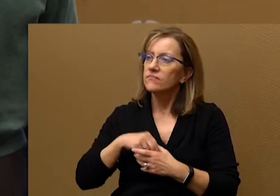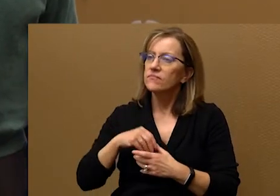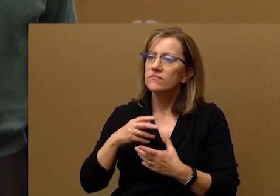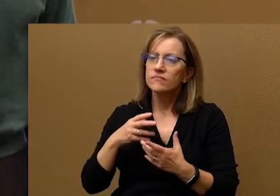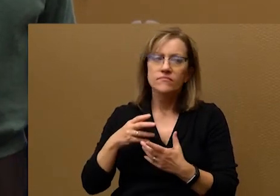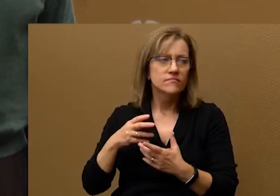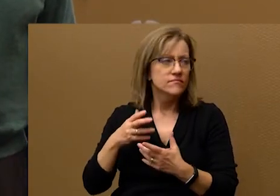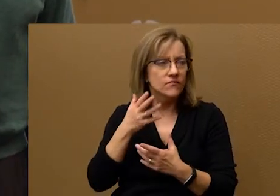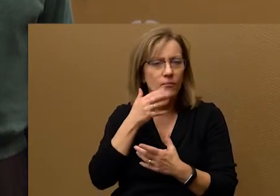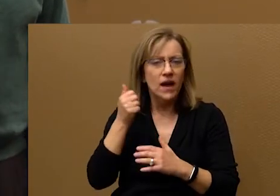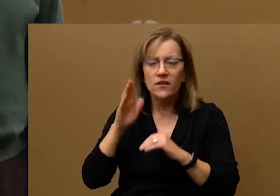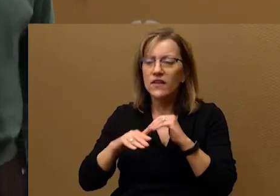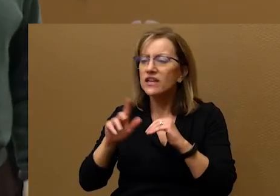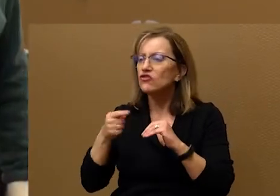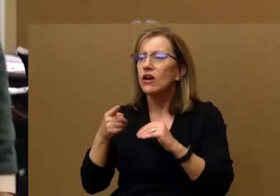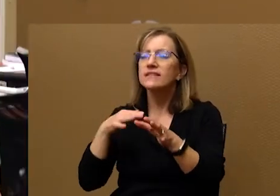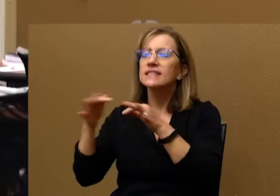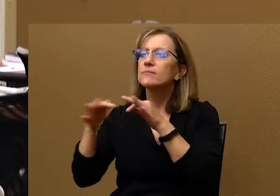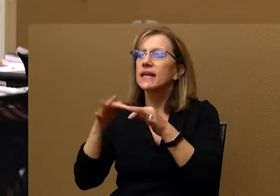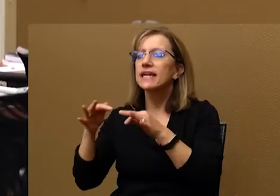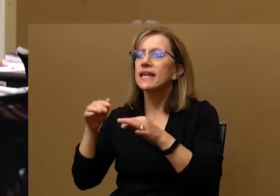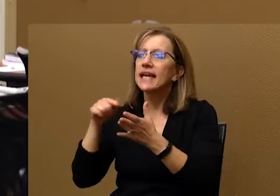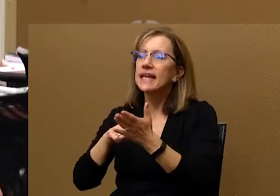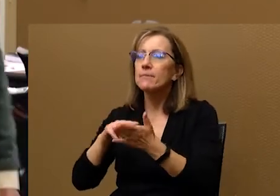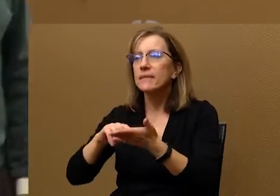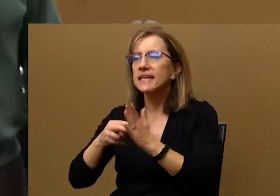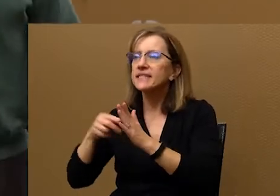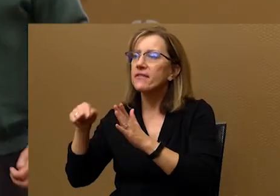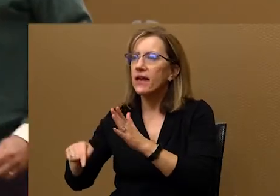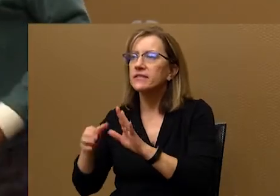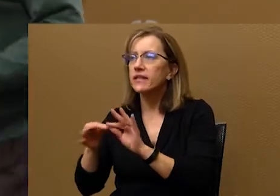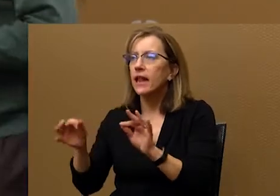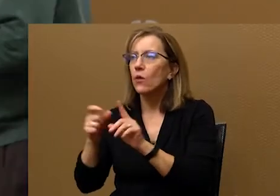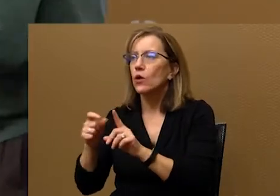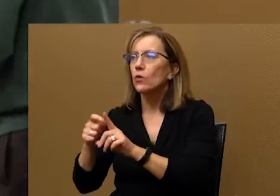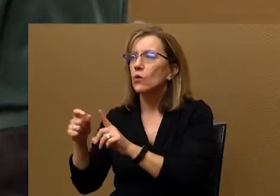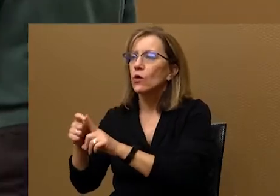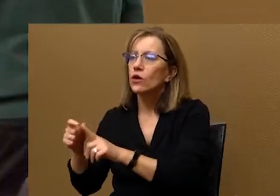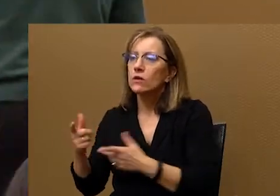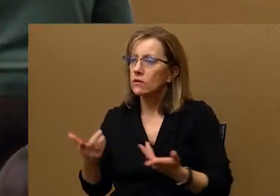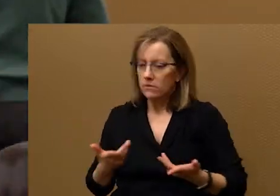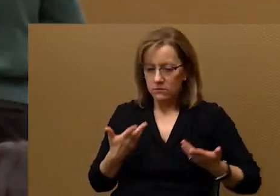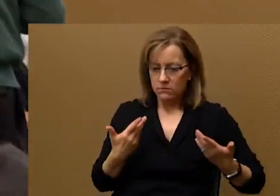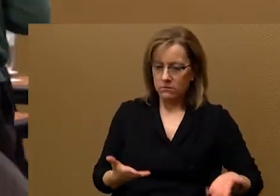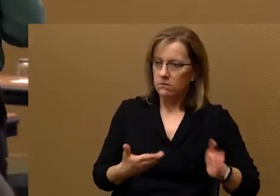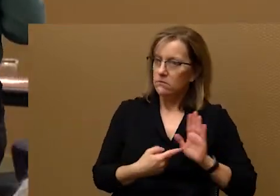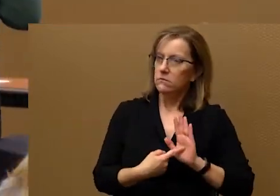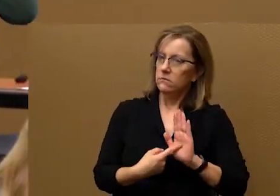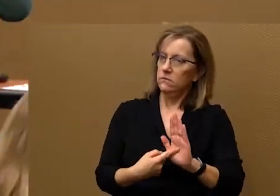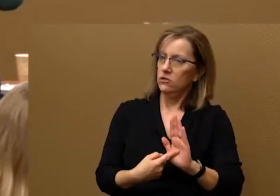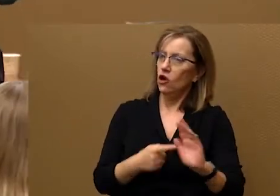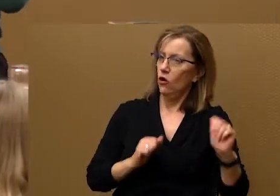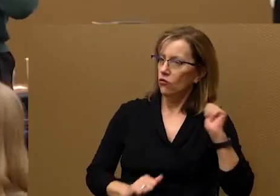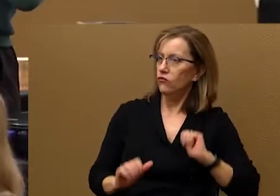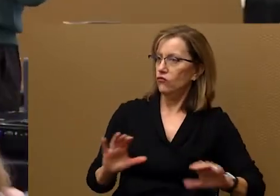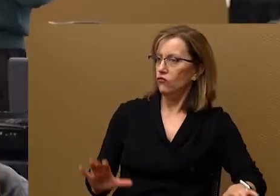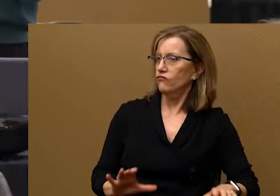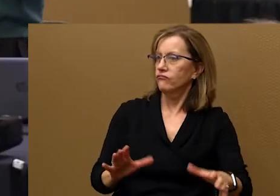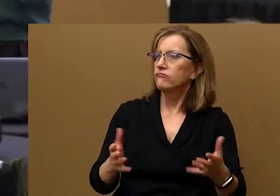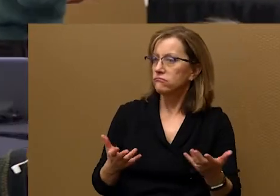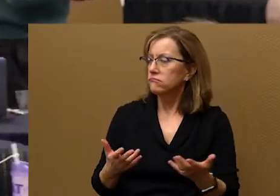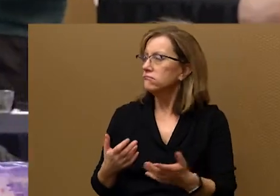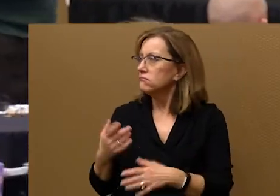just tell him what empathy is or this. Right. Yeah. So you all see, I assume, he started